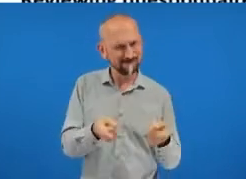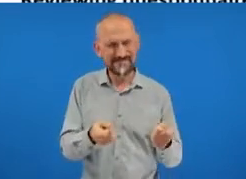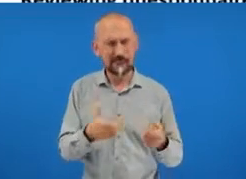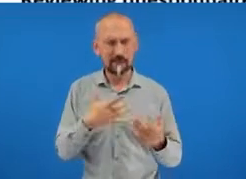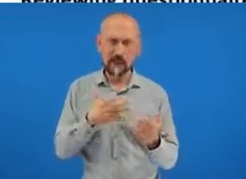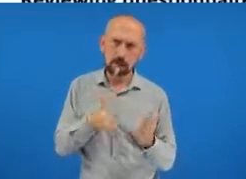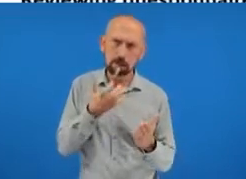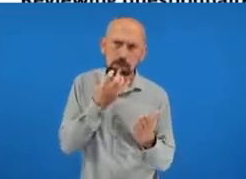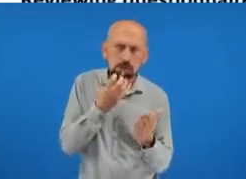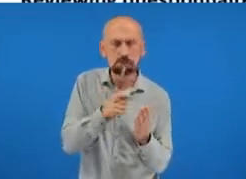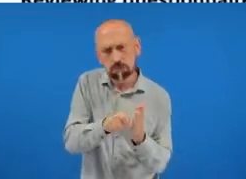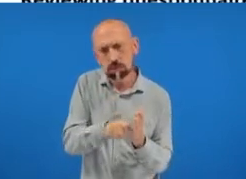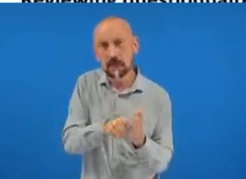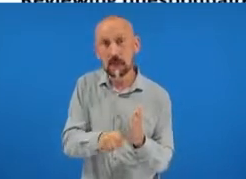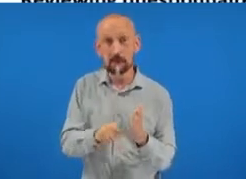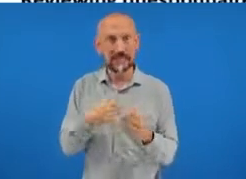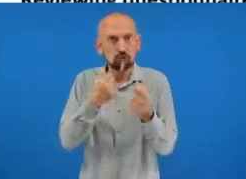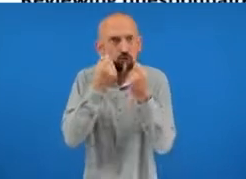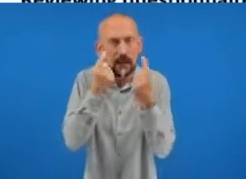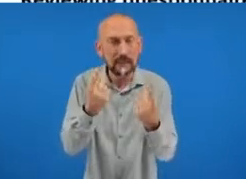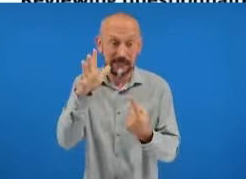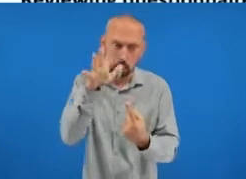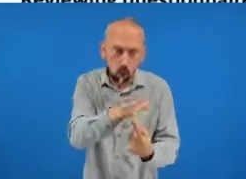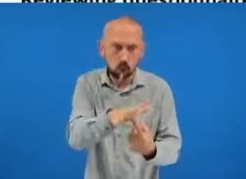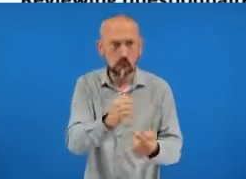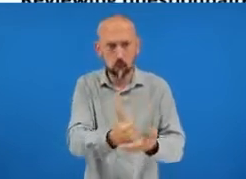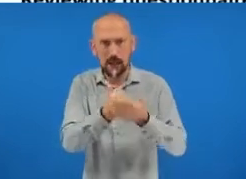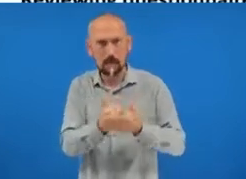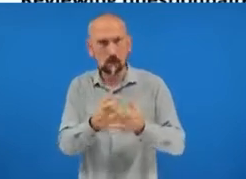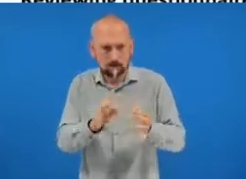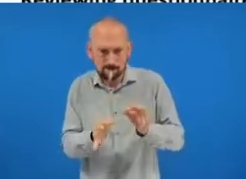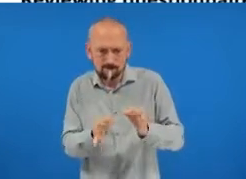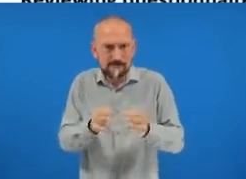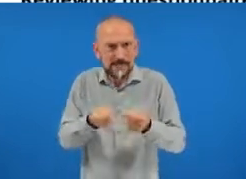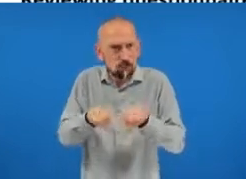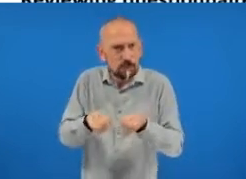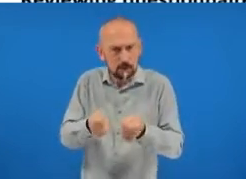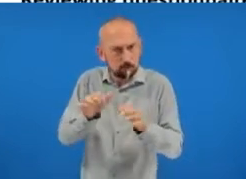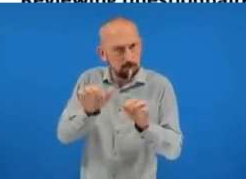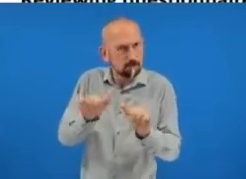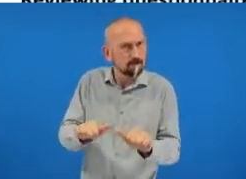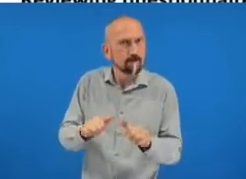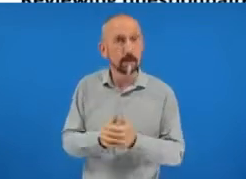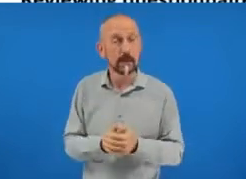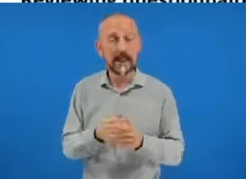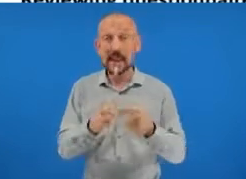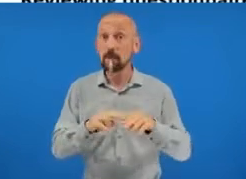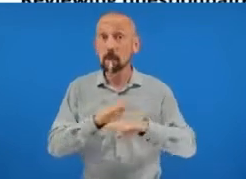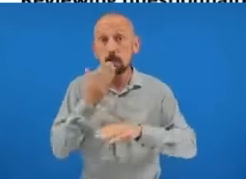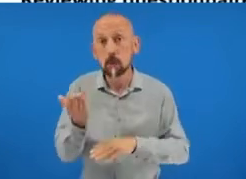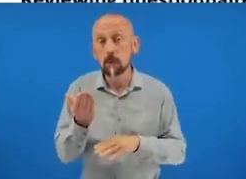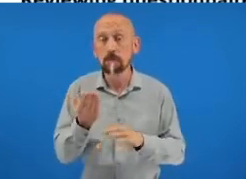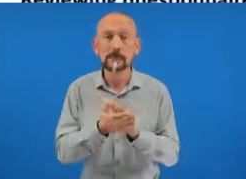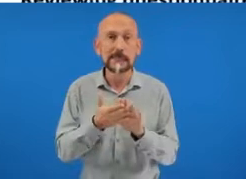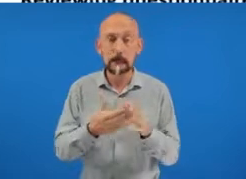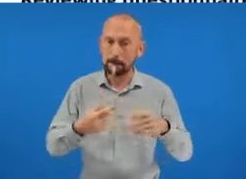see how essential they are to guide treatment and how much we might miss without them. So in this talk, I'm hoping to